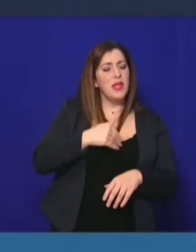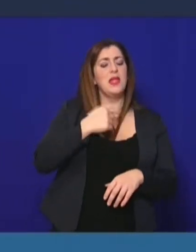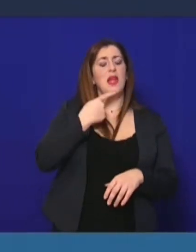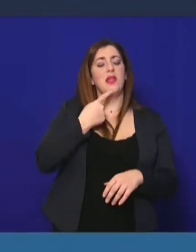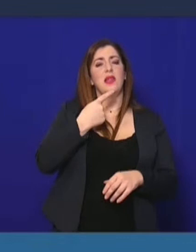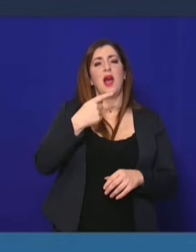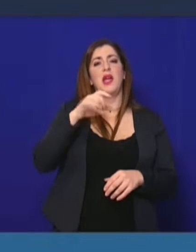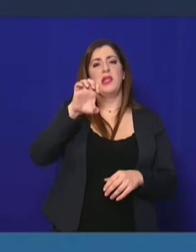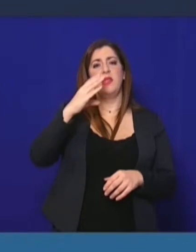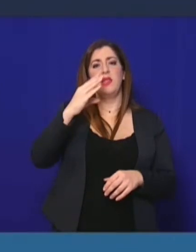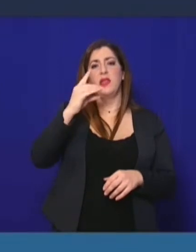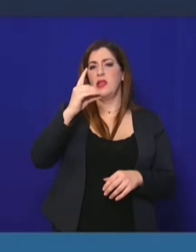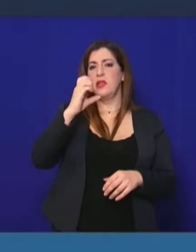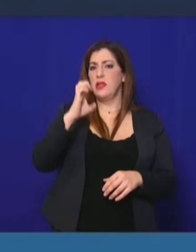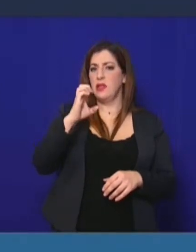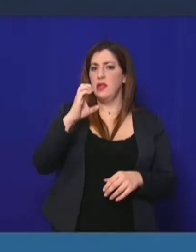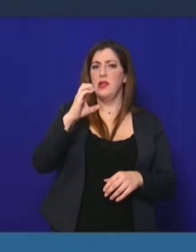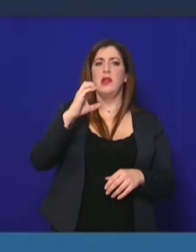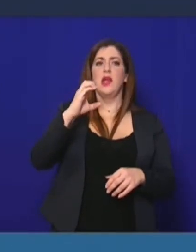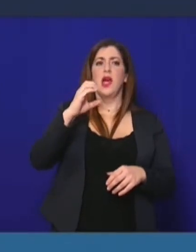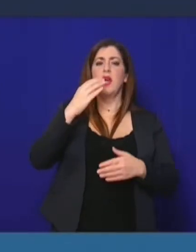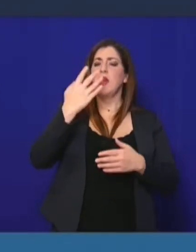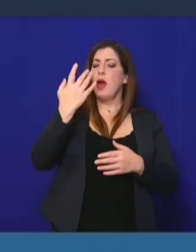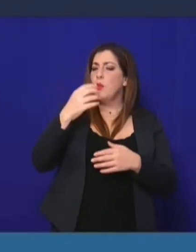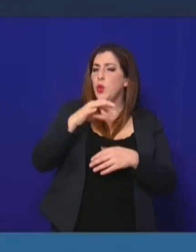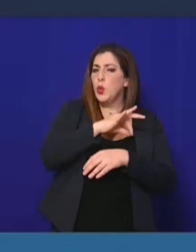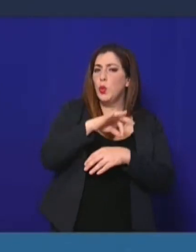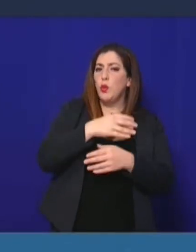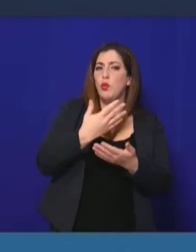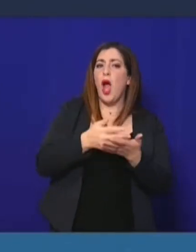AstraZeneca vaccine. U l-aħħar mistoqsija,